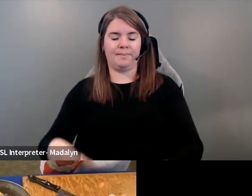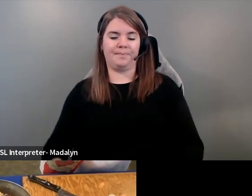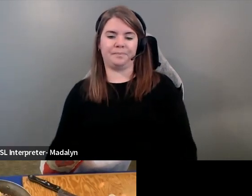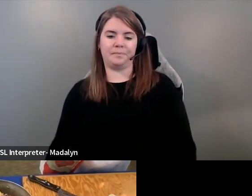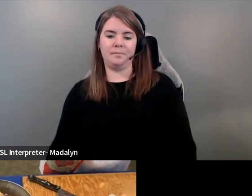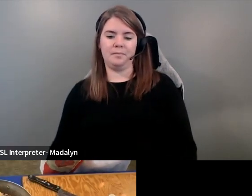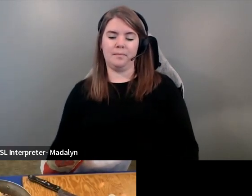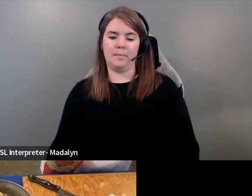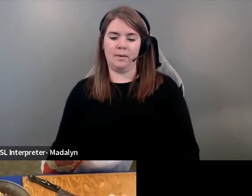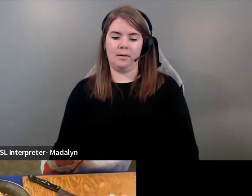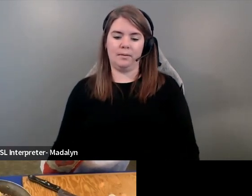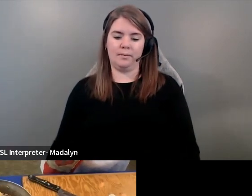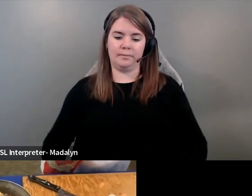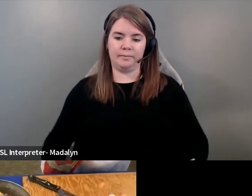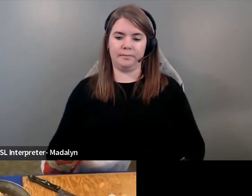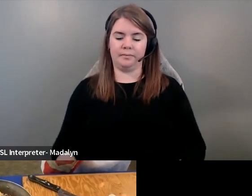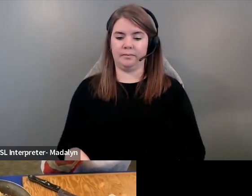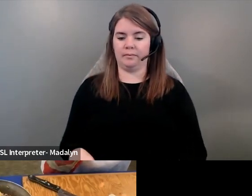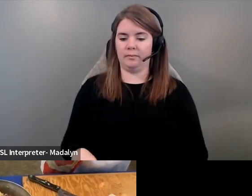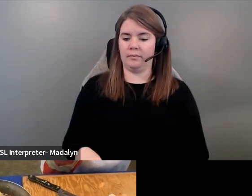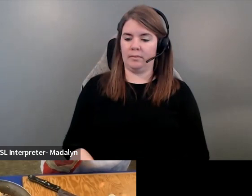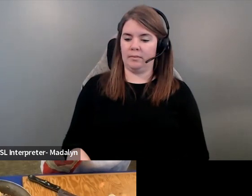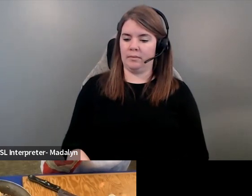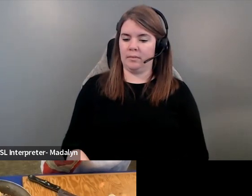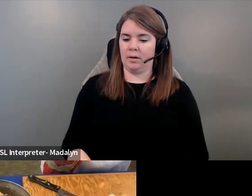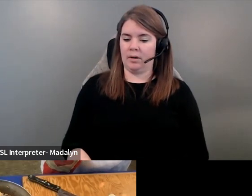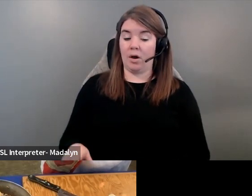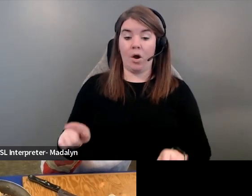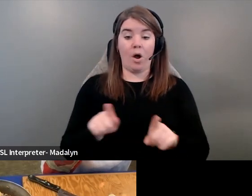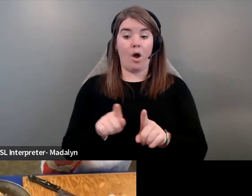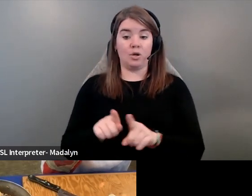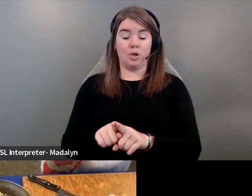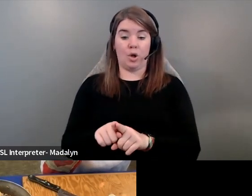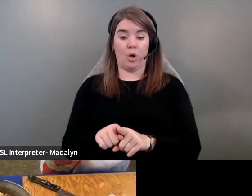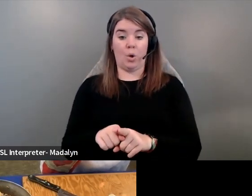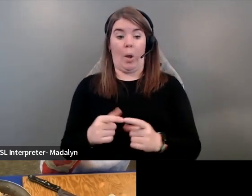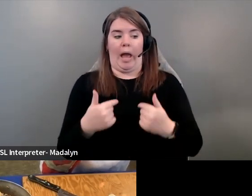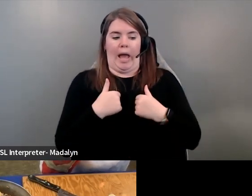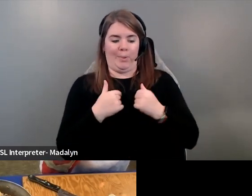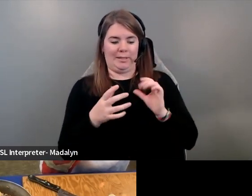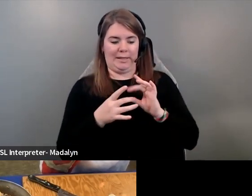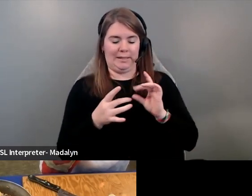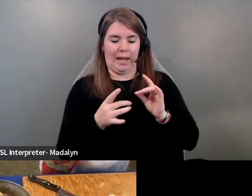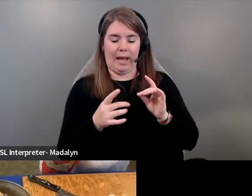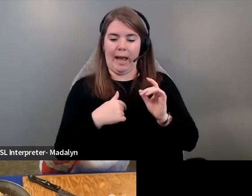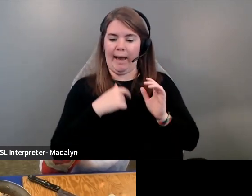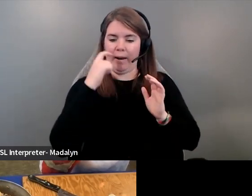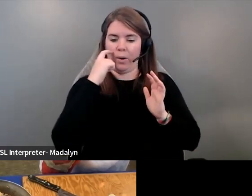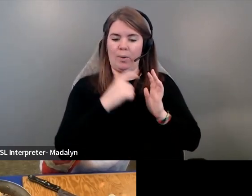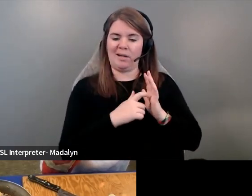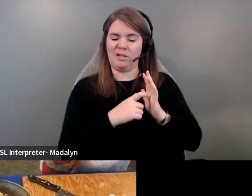And then also I was gonna say I noticed you